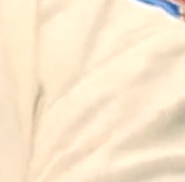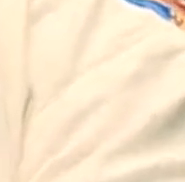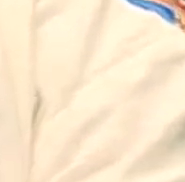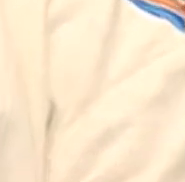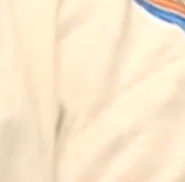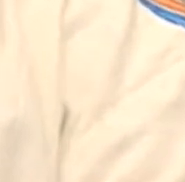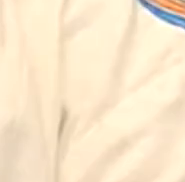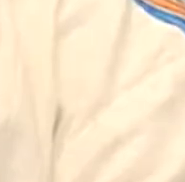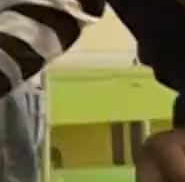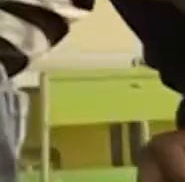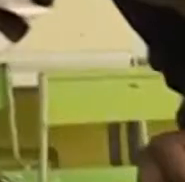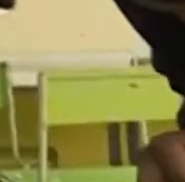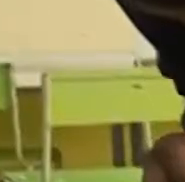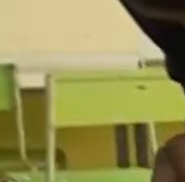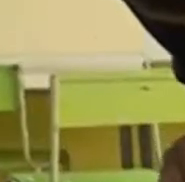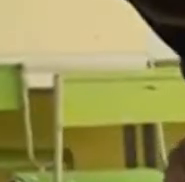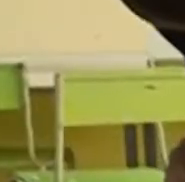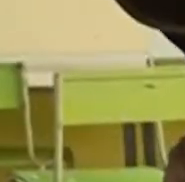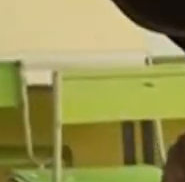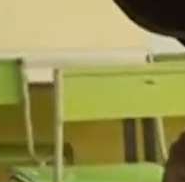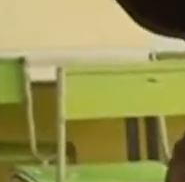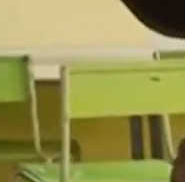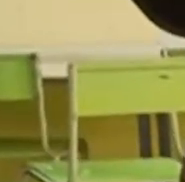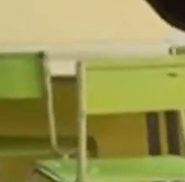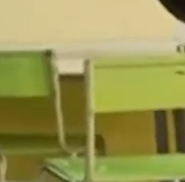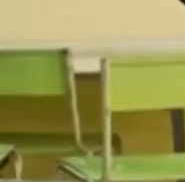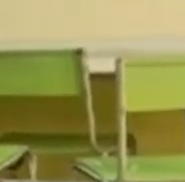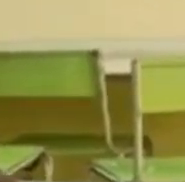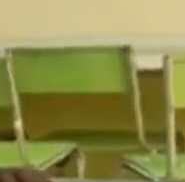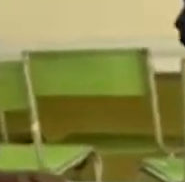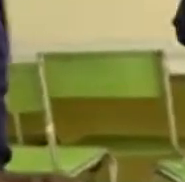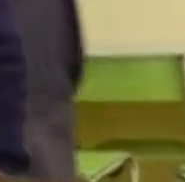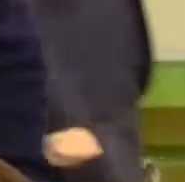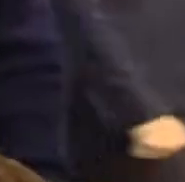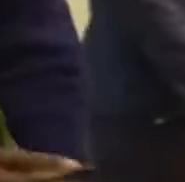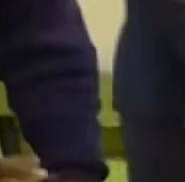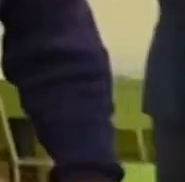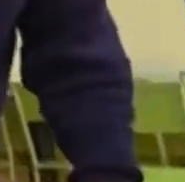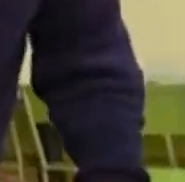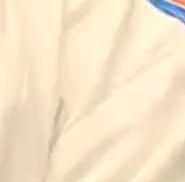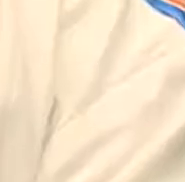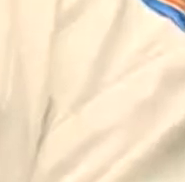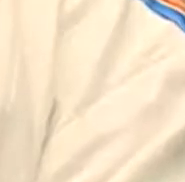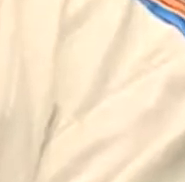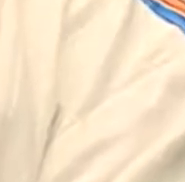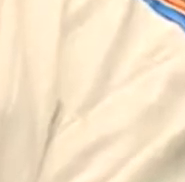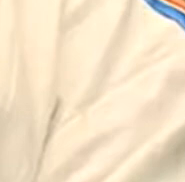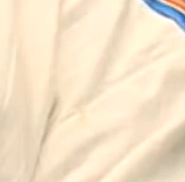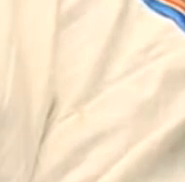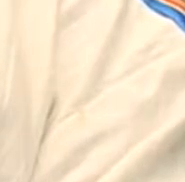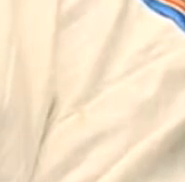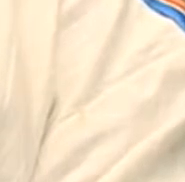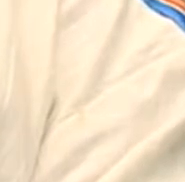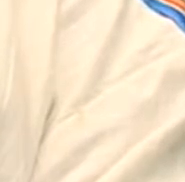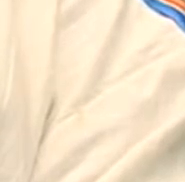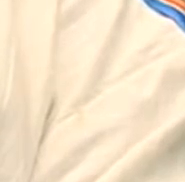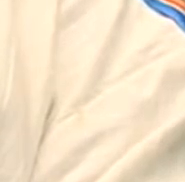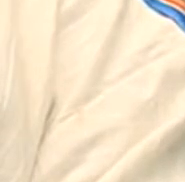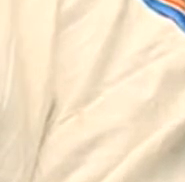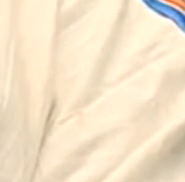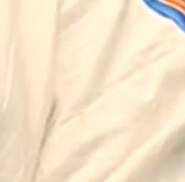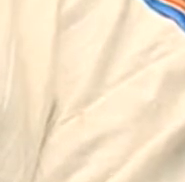tape replay, you know, creativity, something that was more creative. So as a parent,